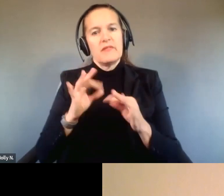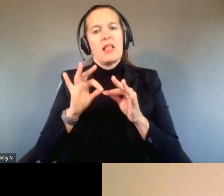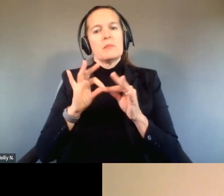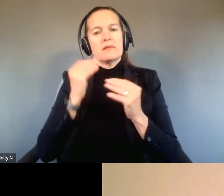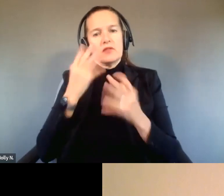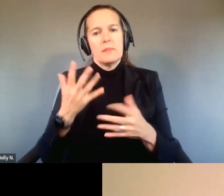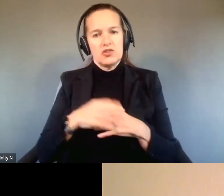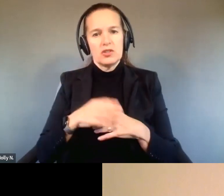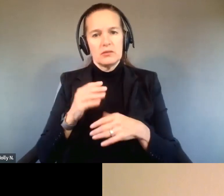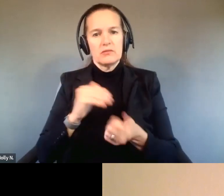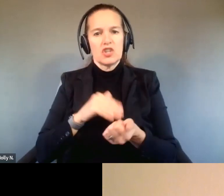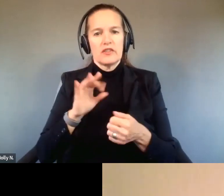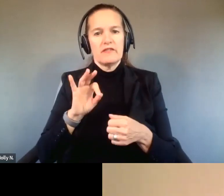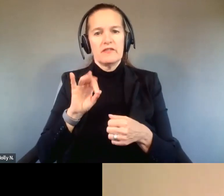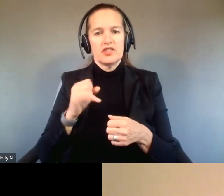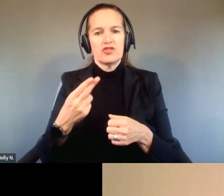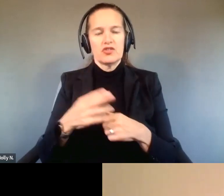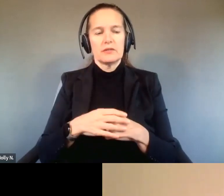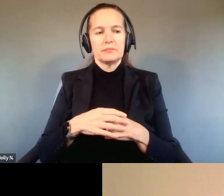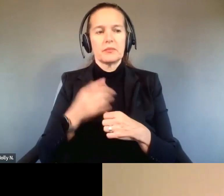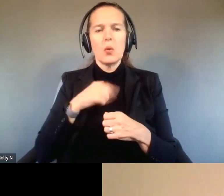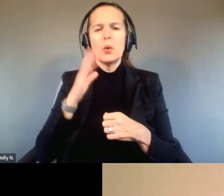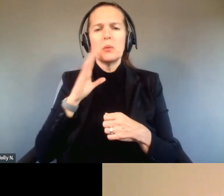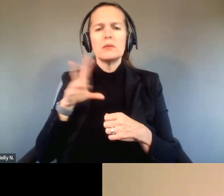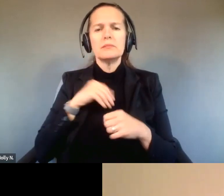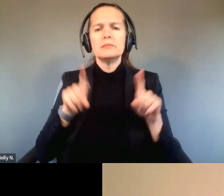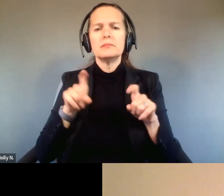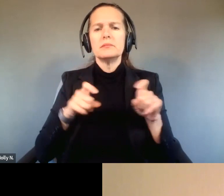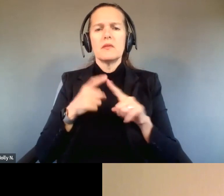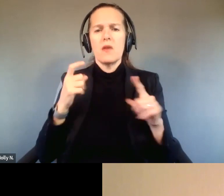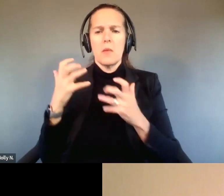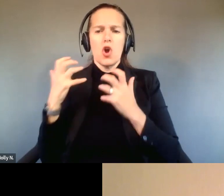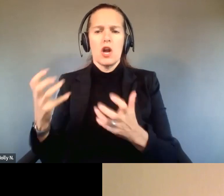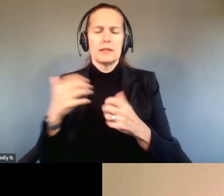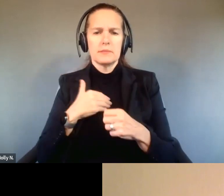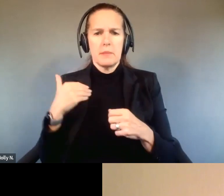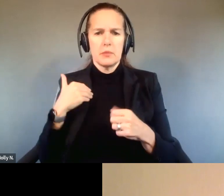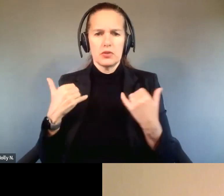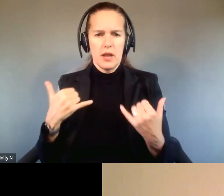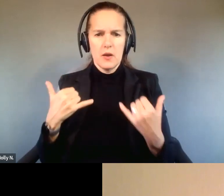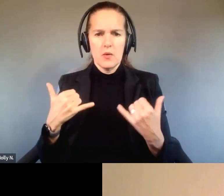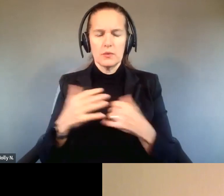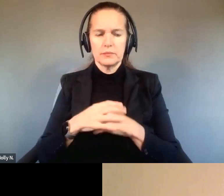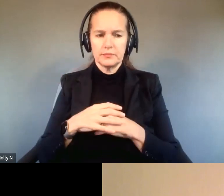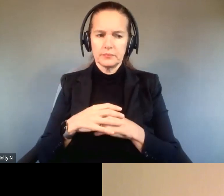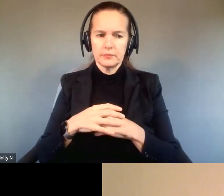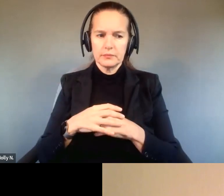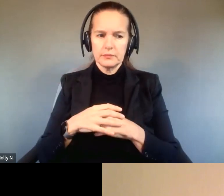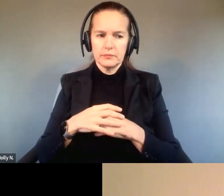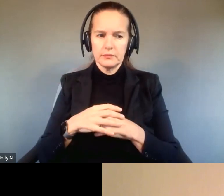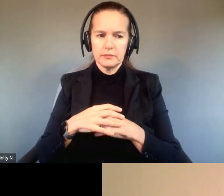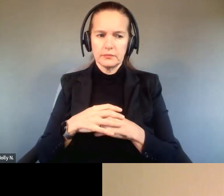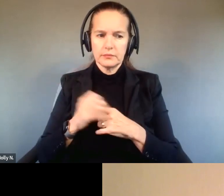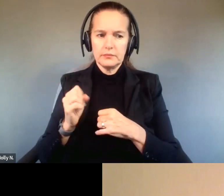Fish. We have some. We're going to get to some questions from our audience members now,